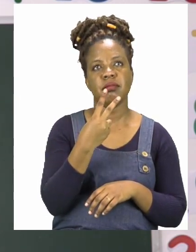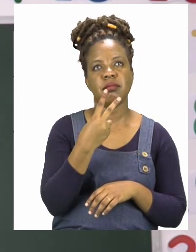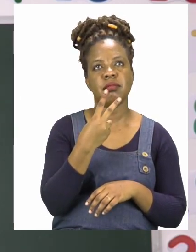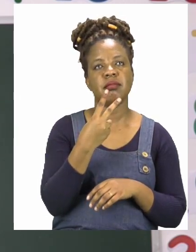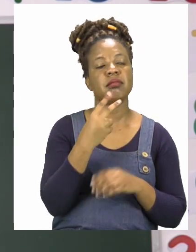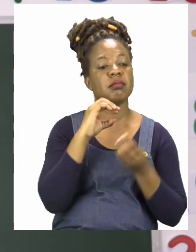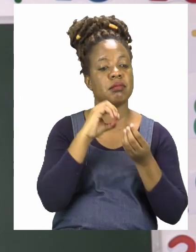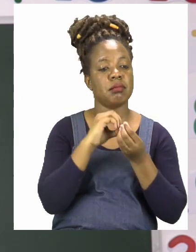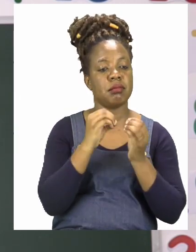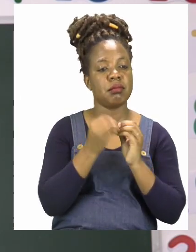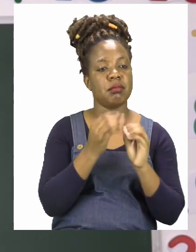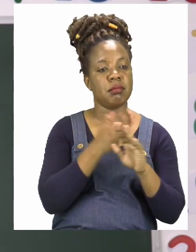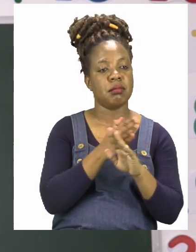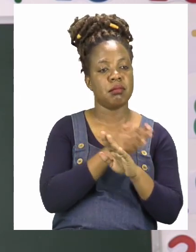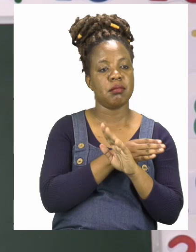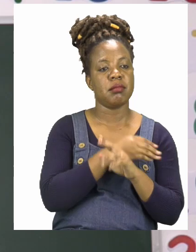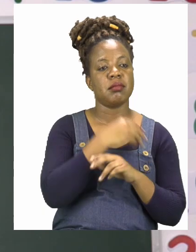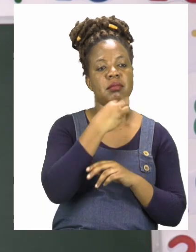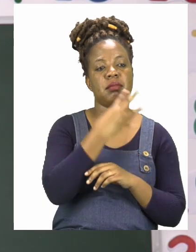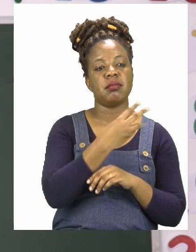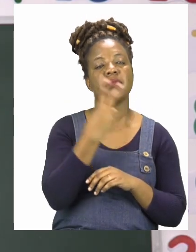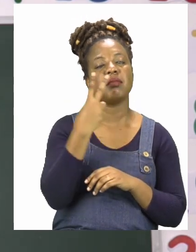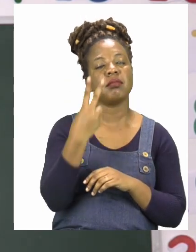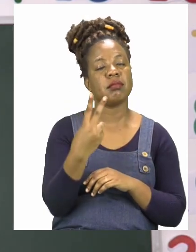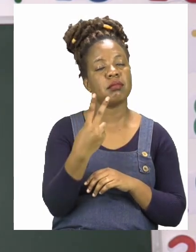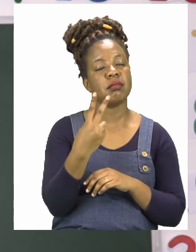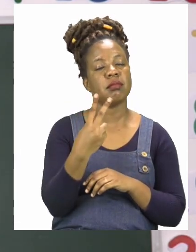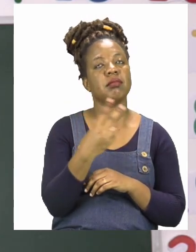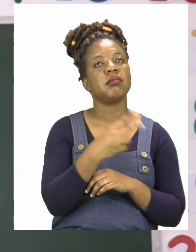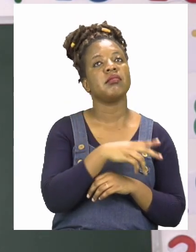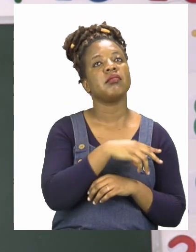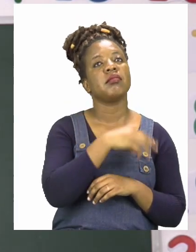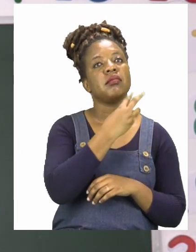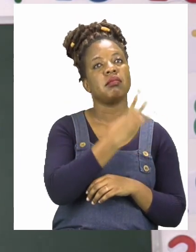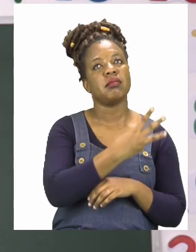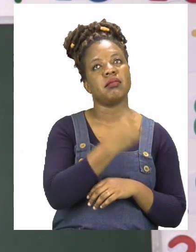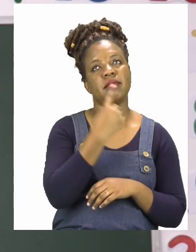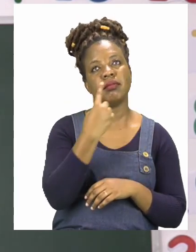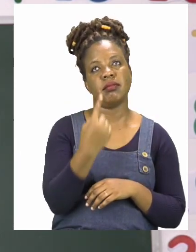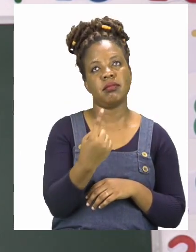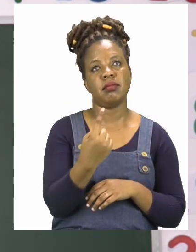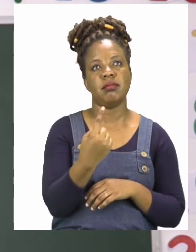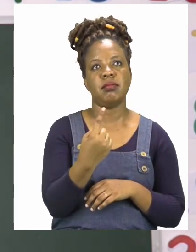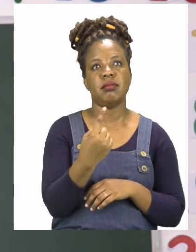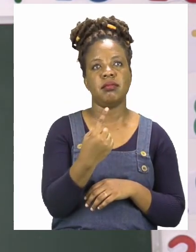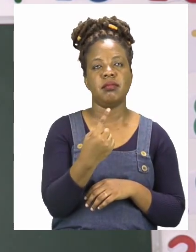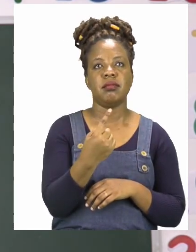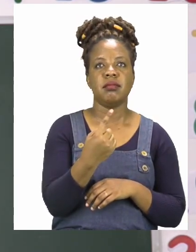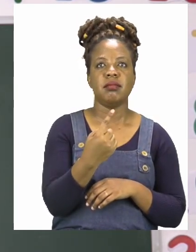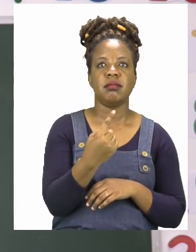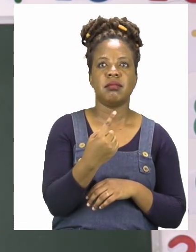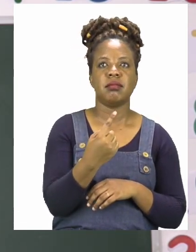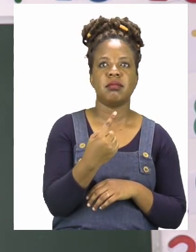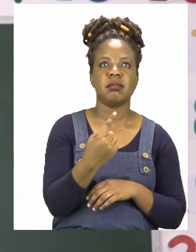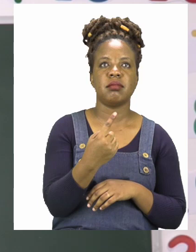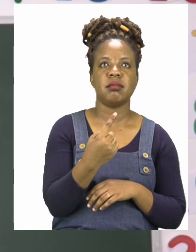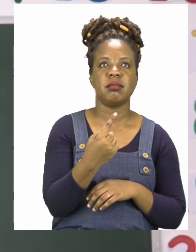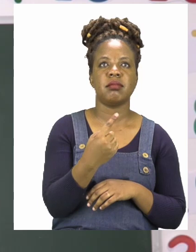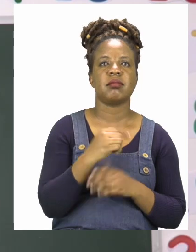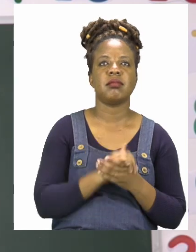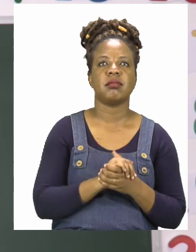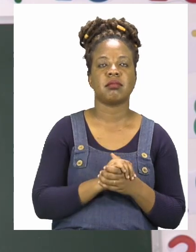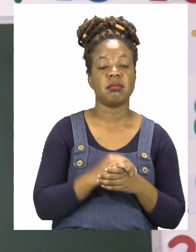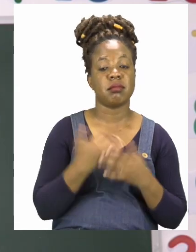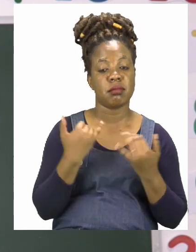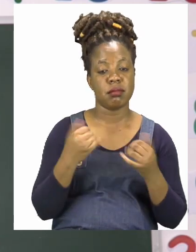And the number before 32 will be 31. So now we